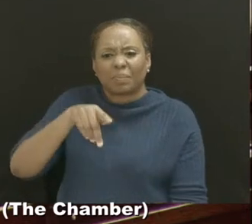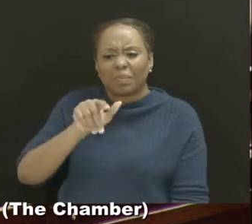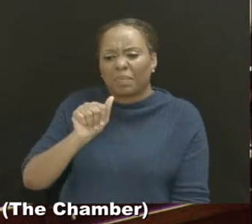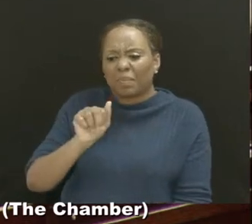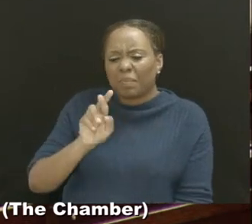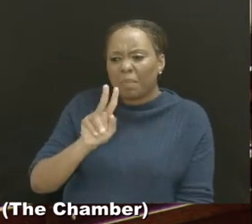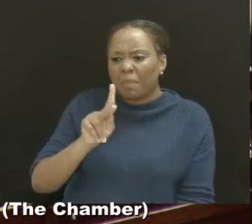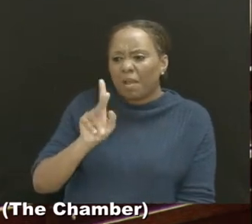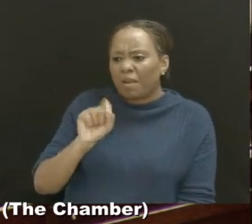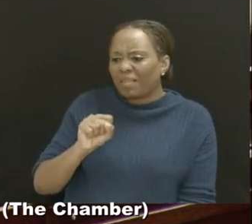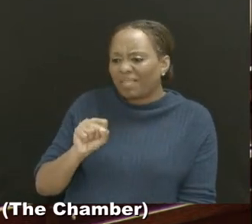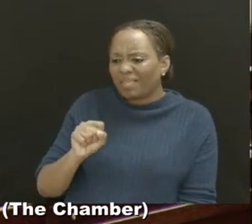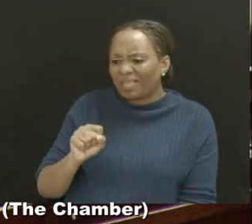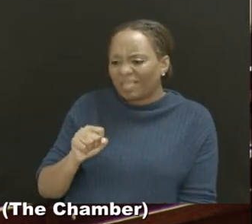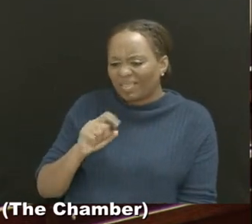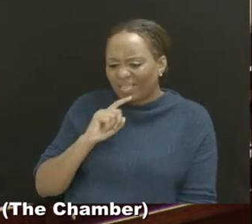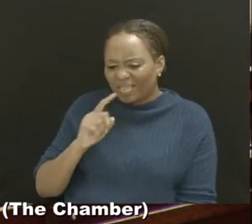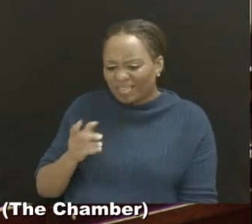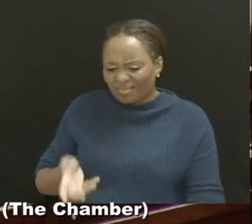and repeatedly so.